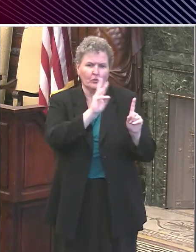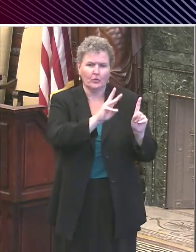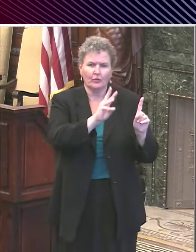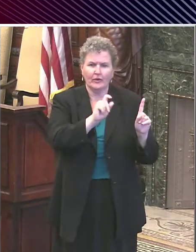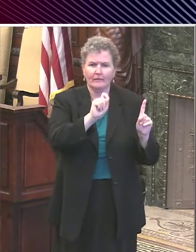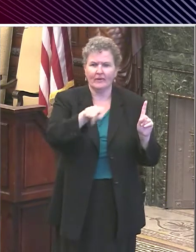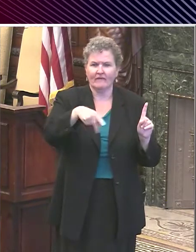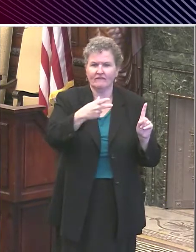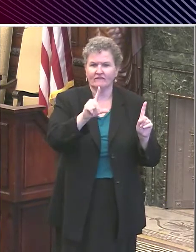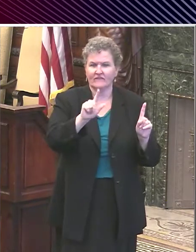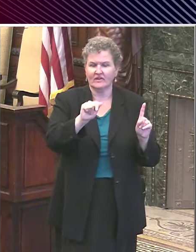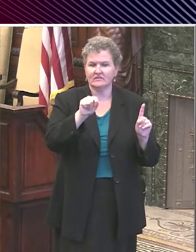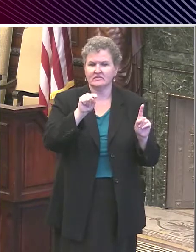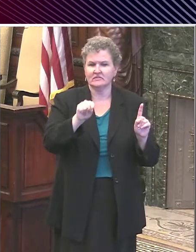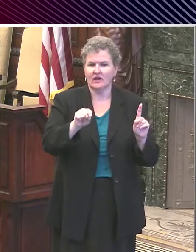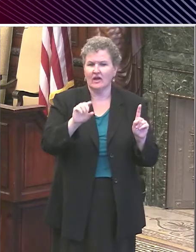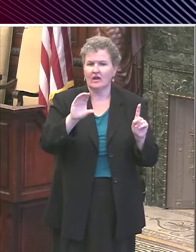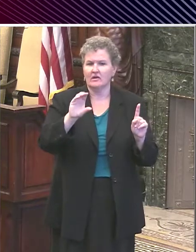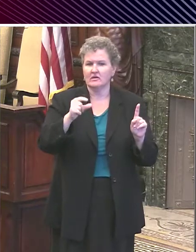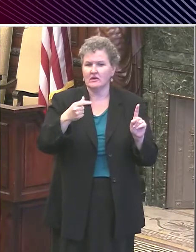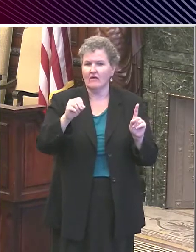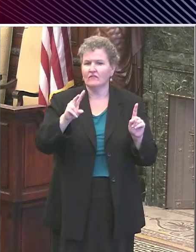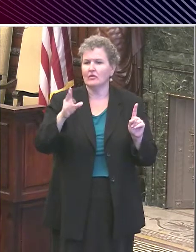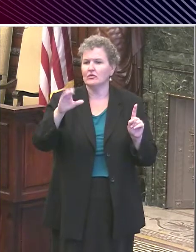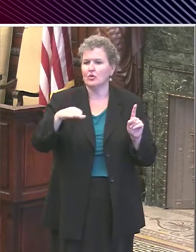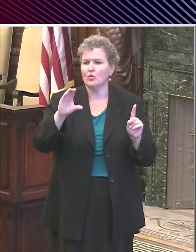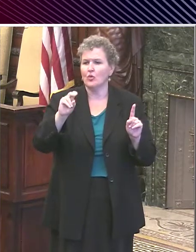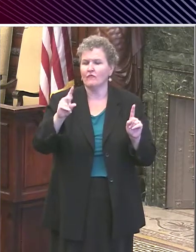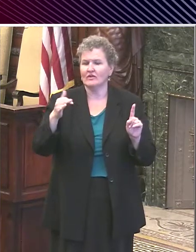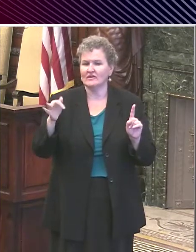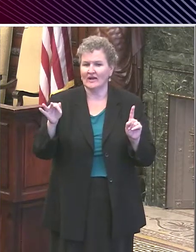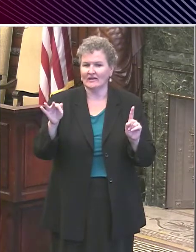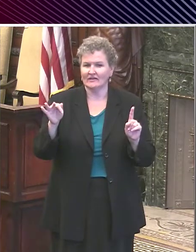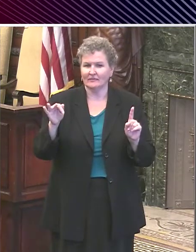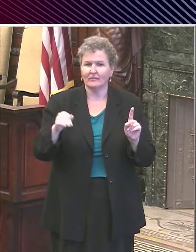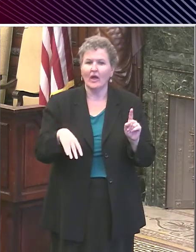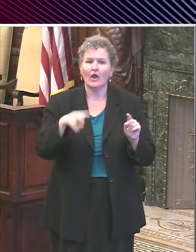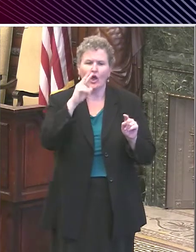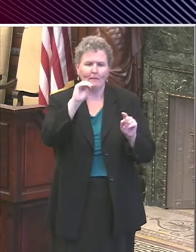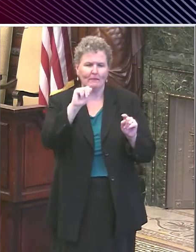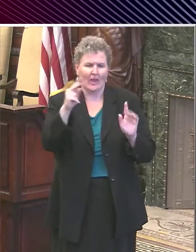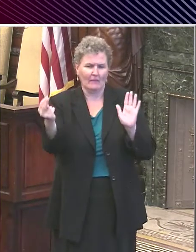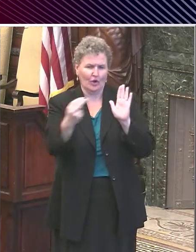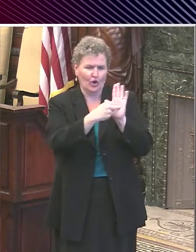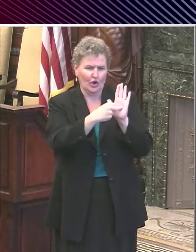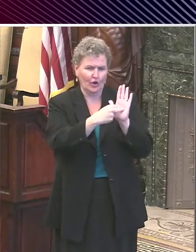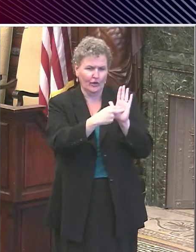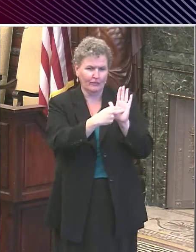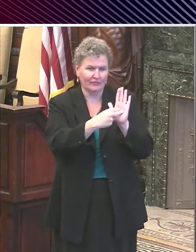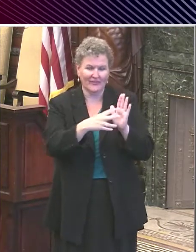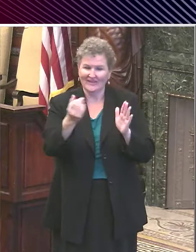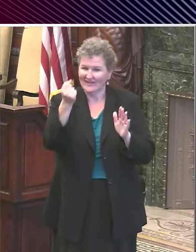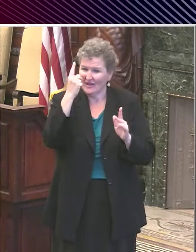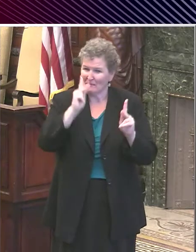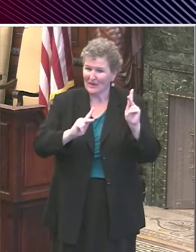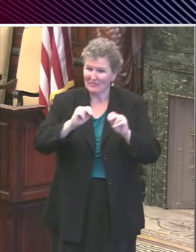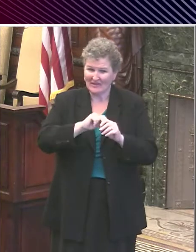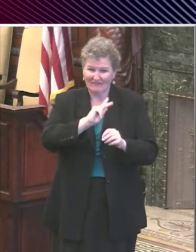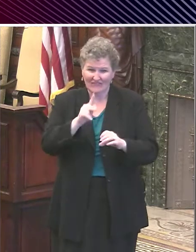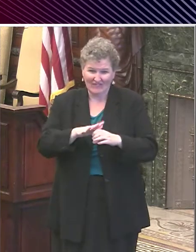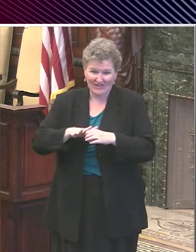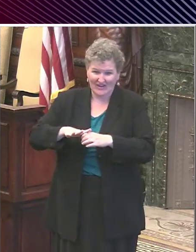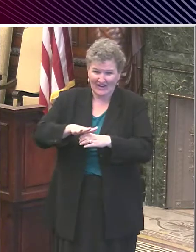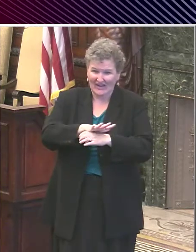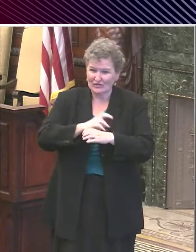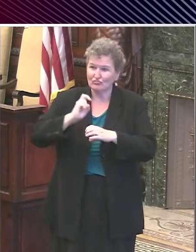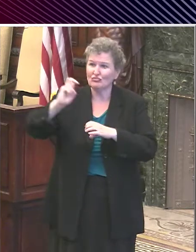philadelphia.gov/COVID-19 and then choosing the button labeled updates. People should not travel from Philadelphia to any of the red states if it can be avoided. If you